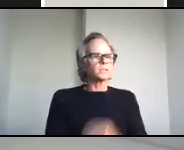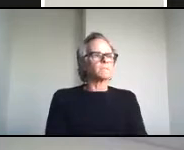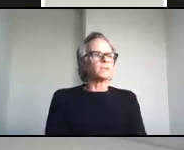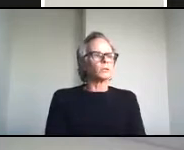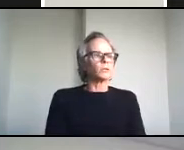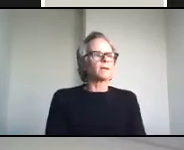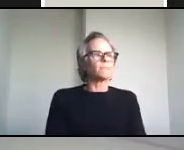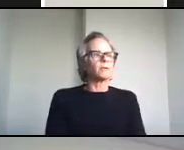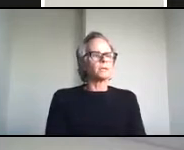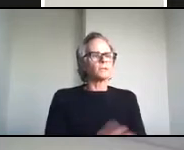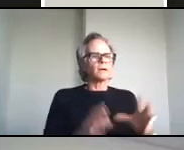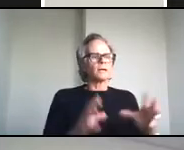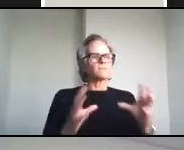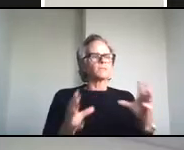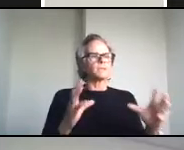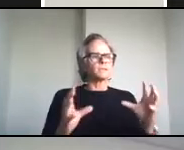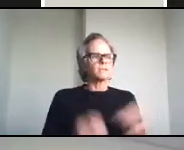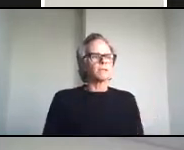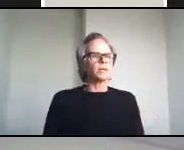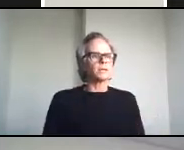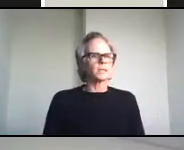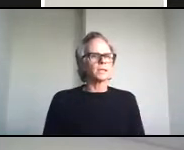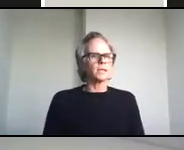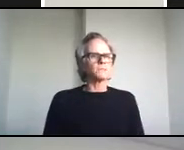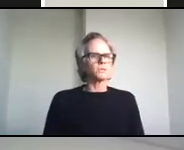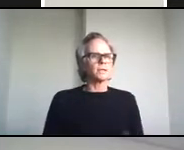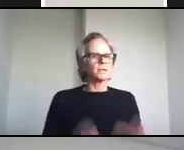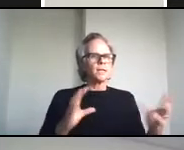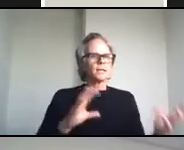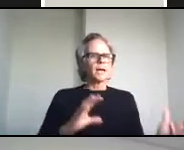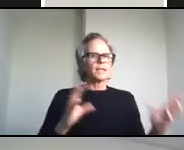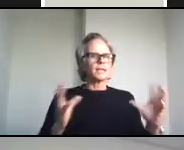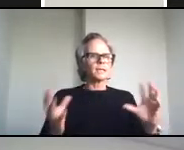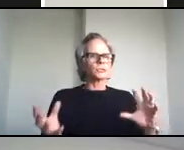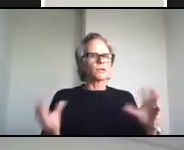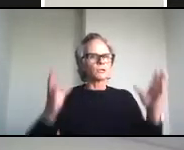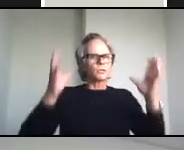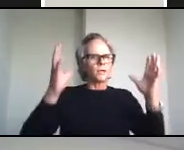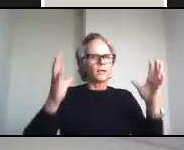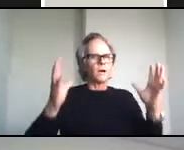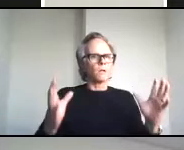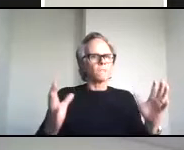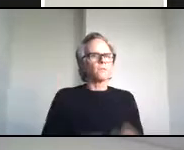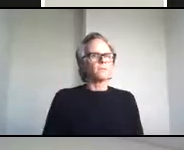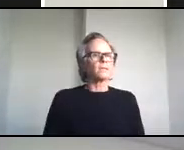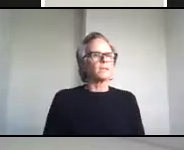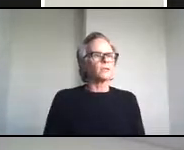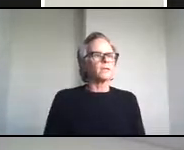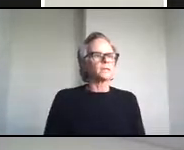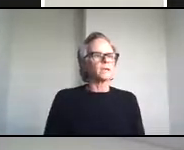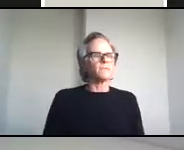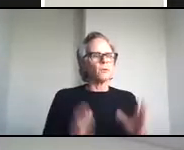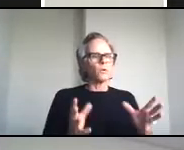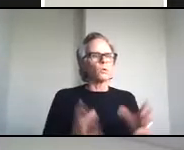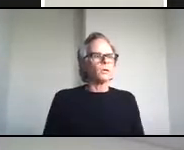was conceiving your library, you can kind of see the similarities, again, of just like lighting and structure all forming together